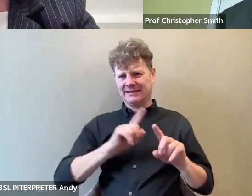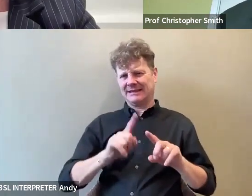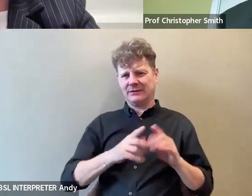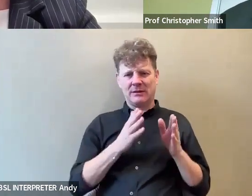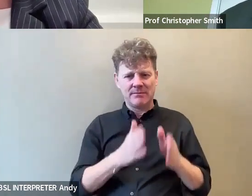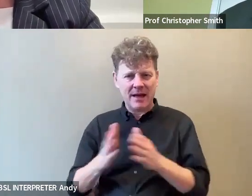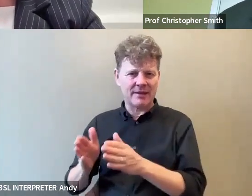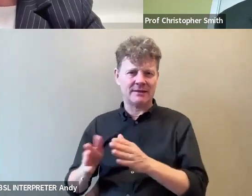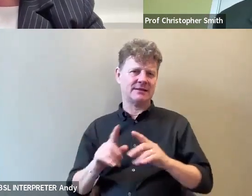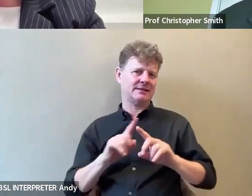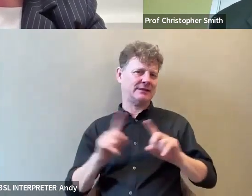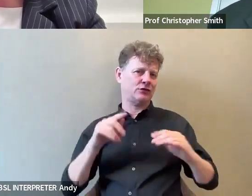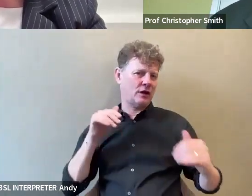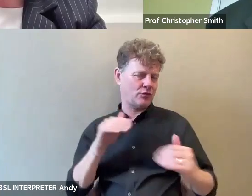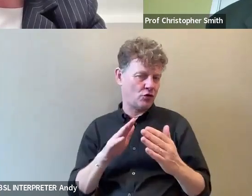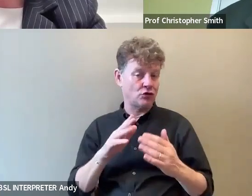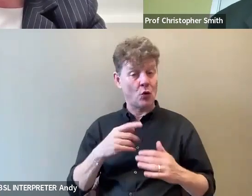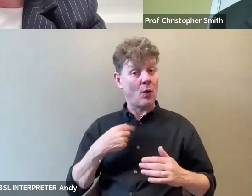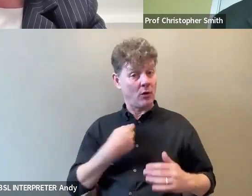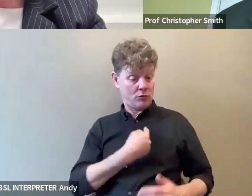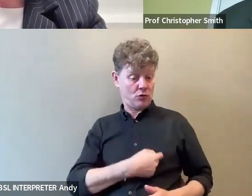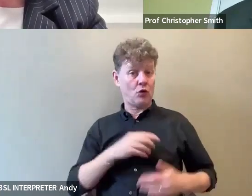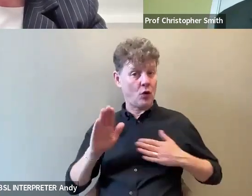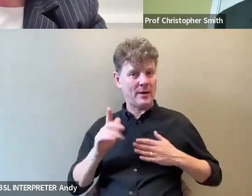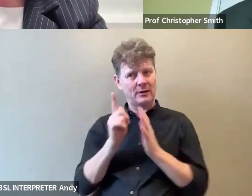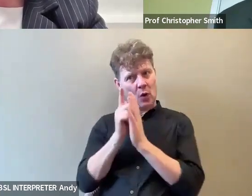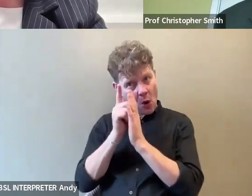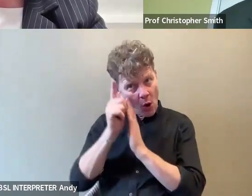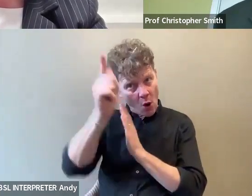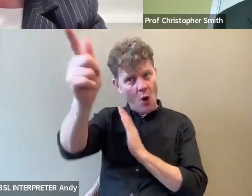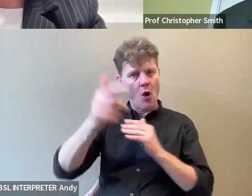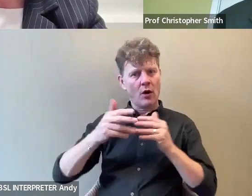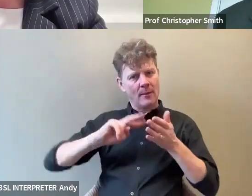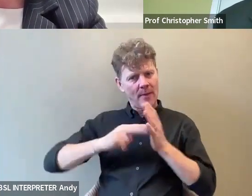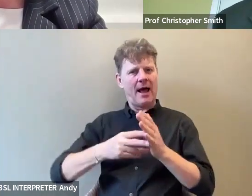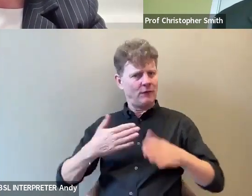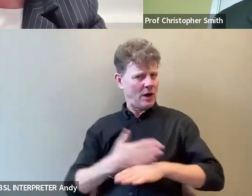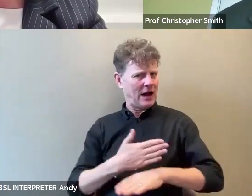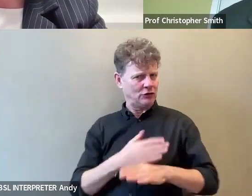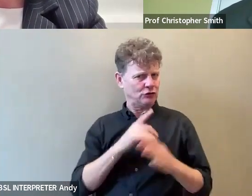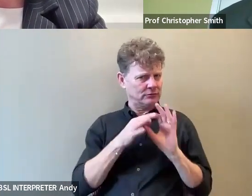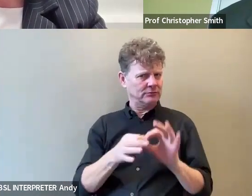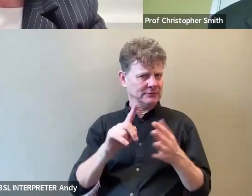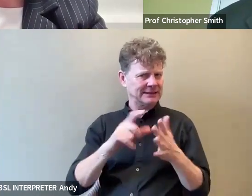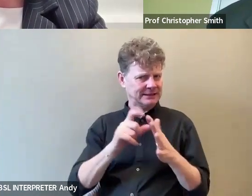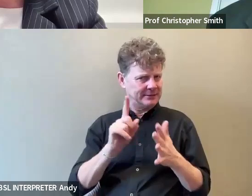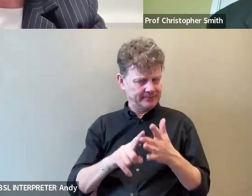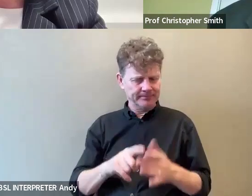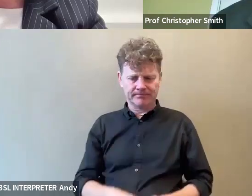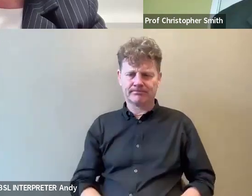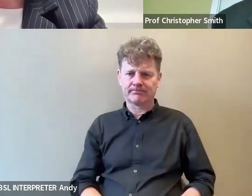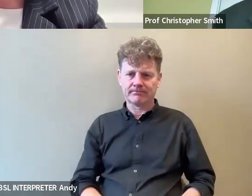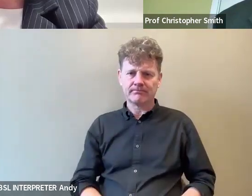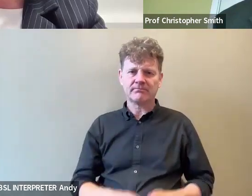and approaches. And we are committed to a long-term plan of action around EDI. We are introducing greater